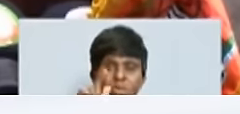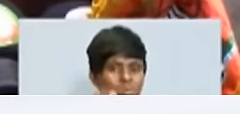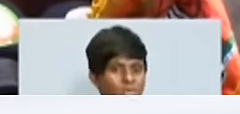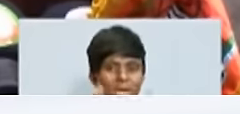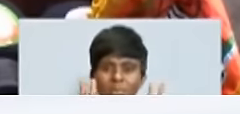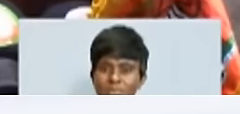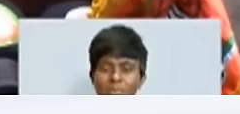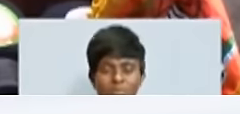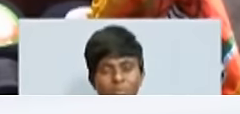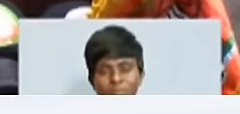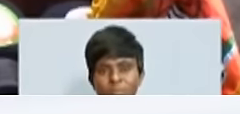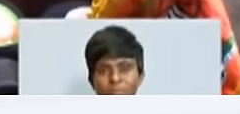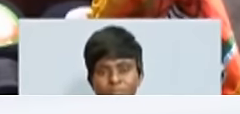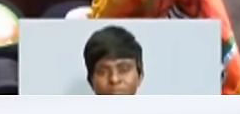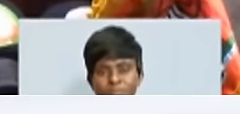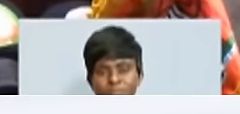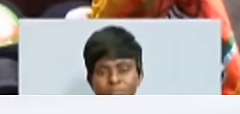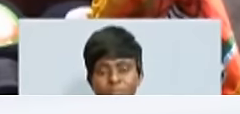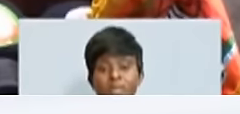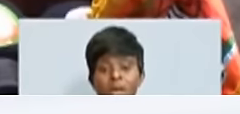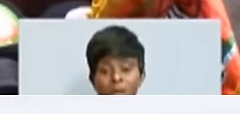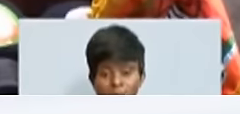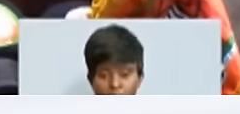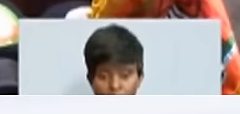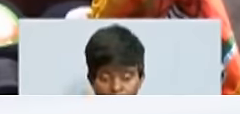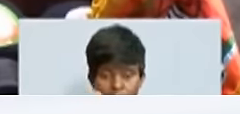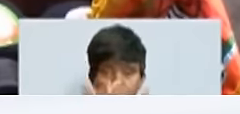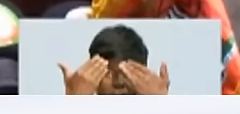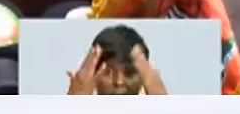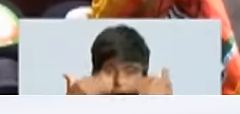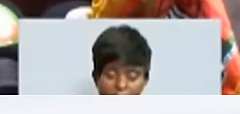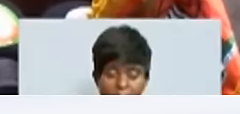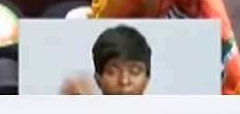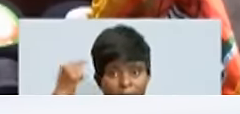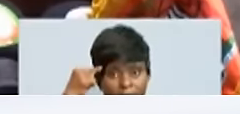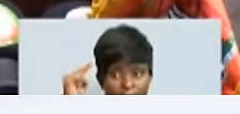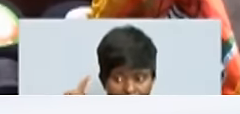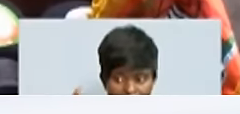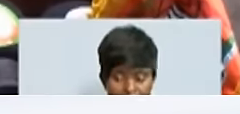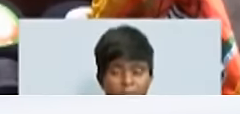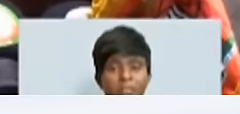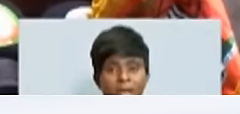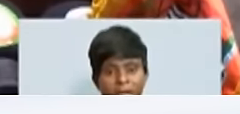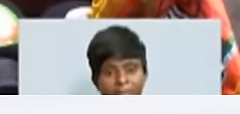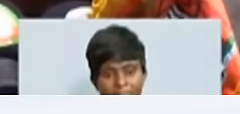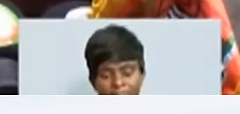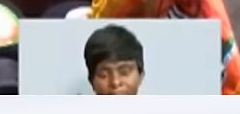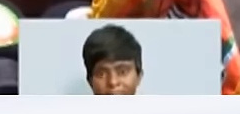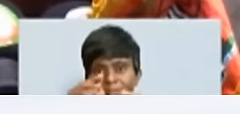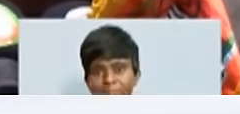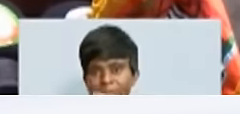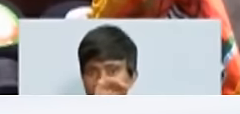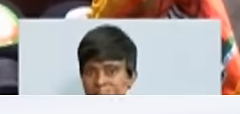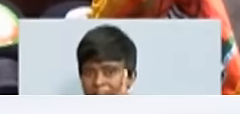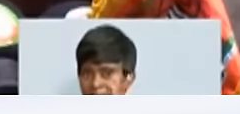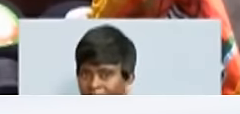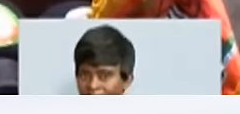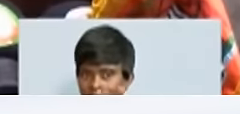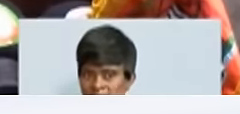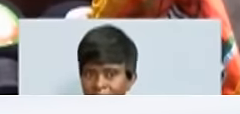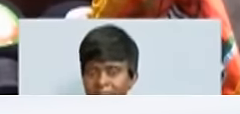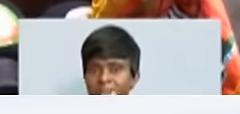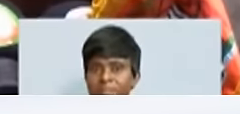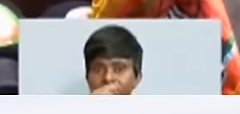Lusaka. We are all aware that this government has increased the constituents development fund, as I